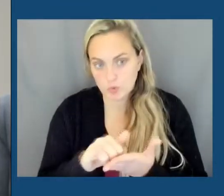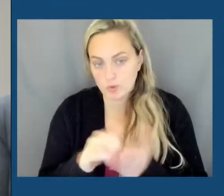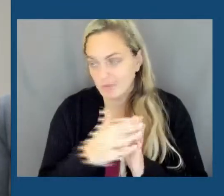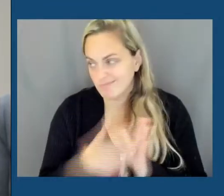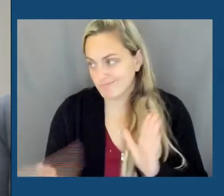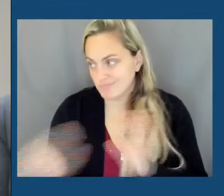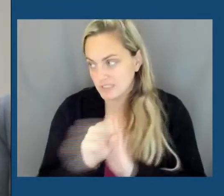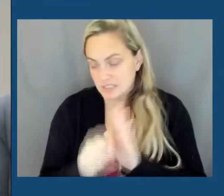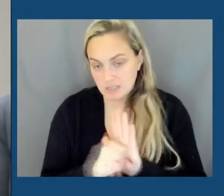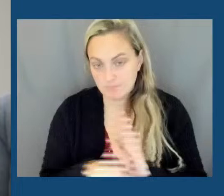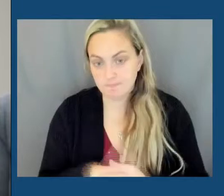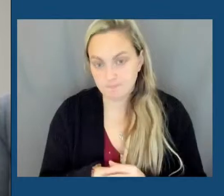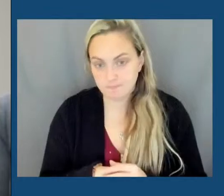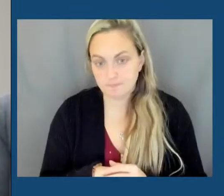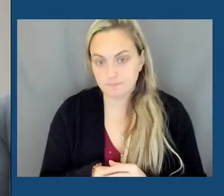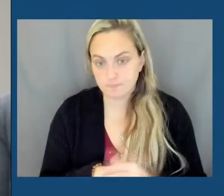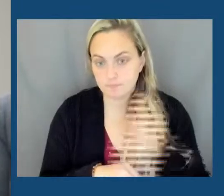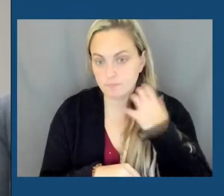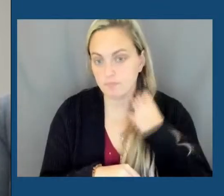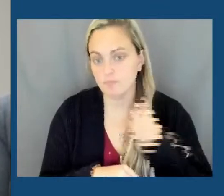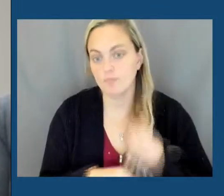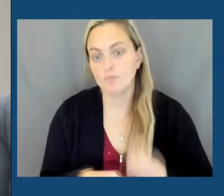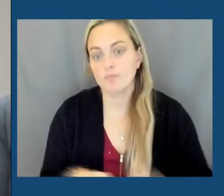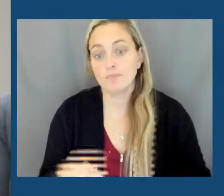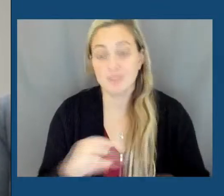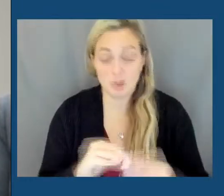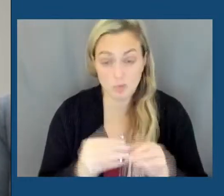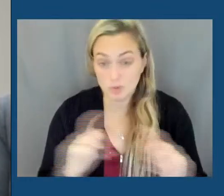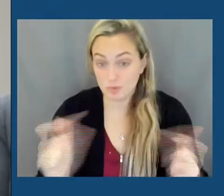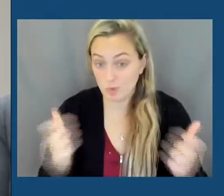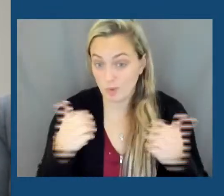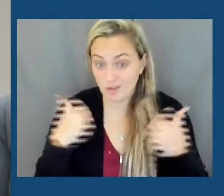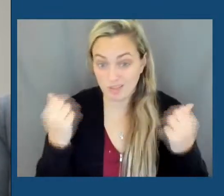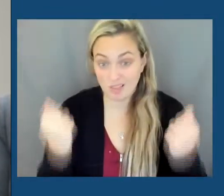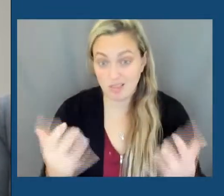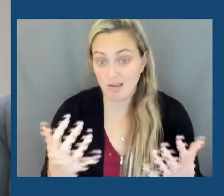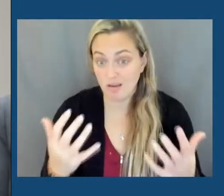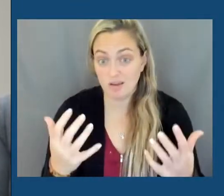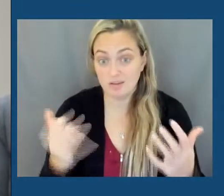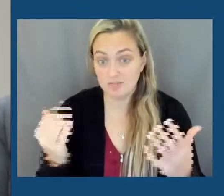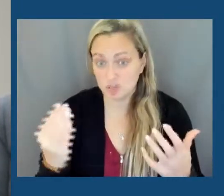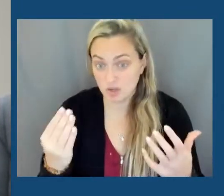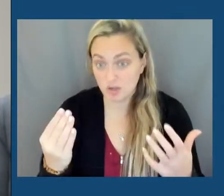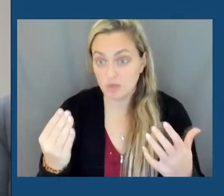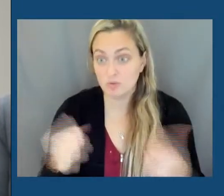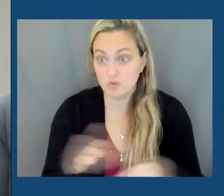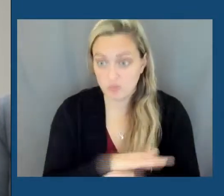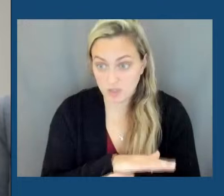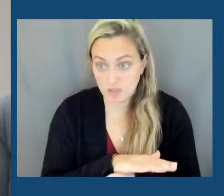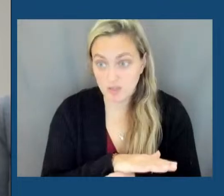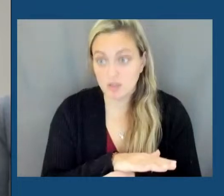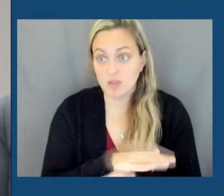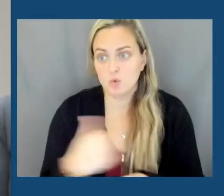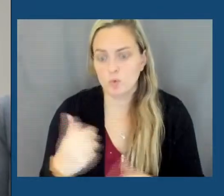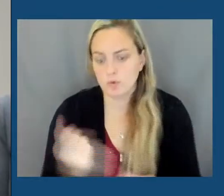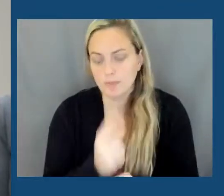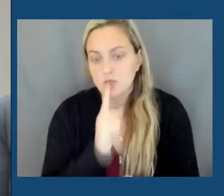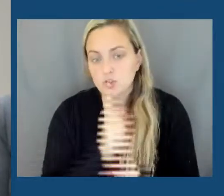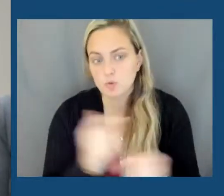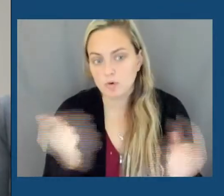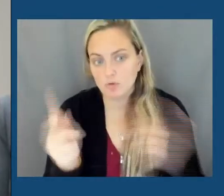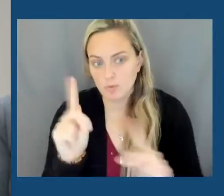state. The number is big. We've got a lot of jobs to fill, and we want to make sure everyone